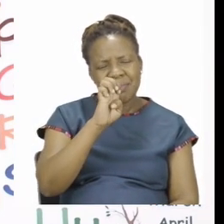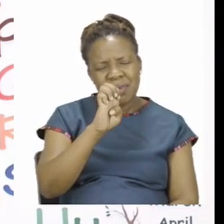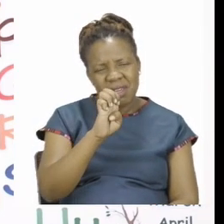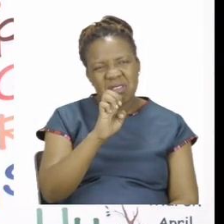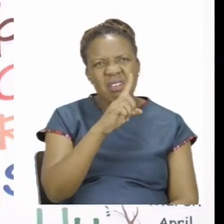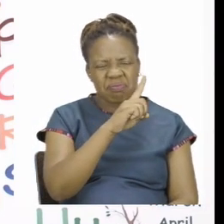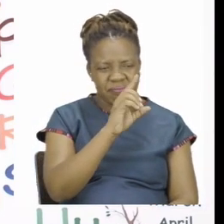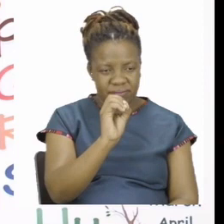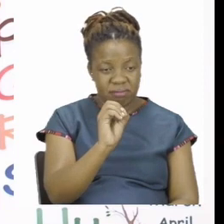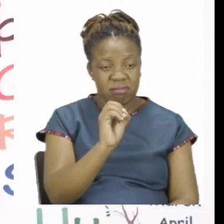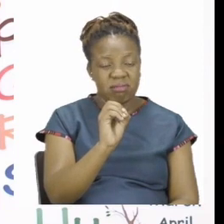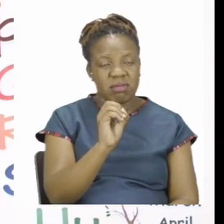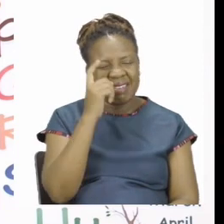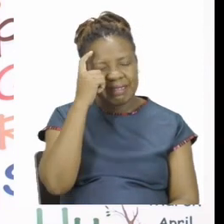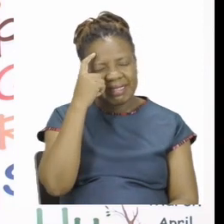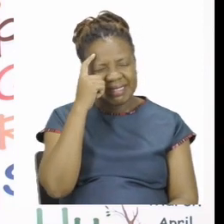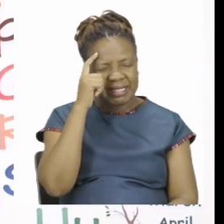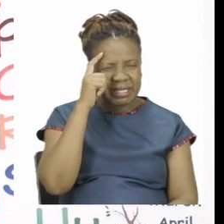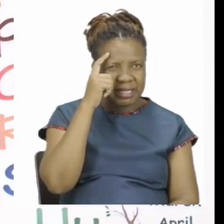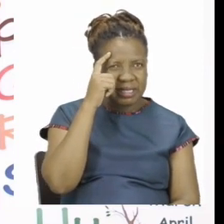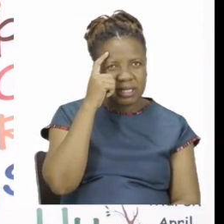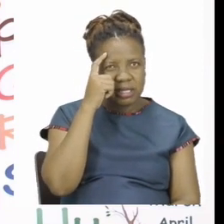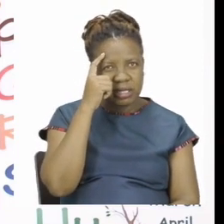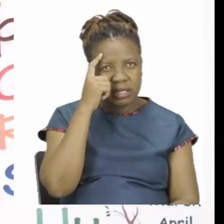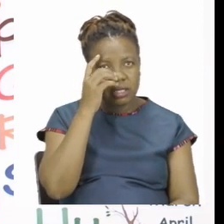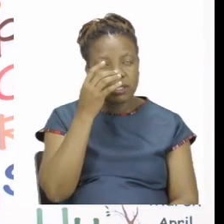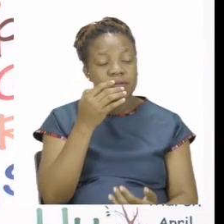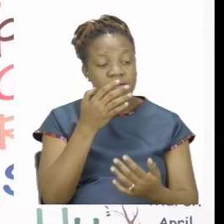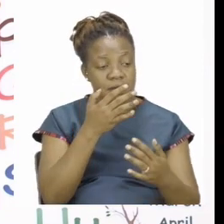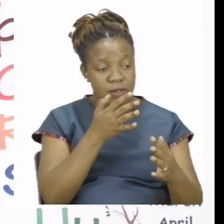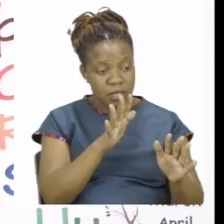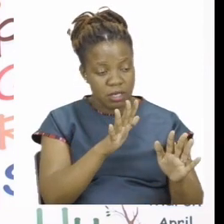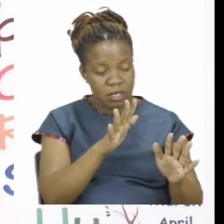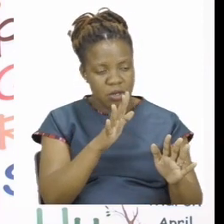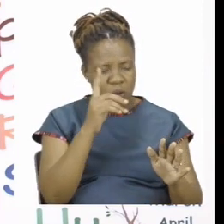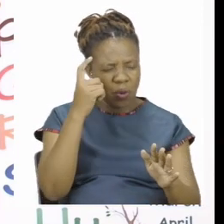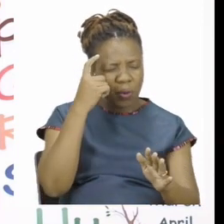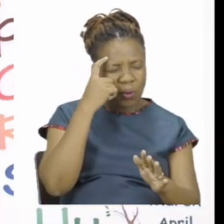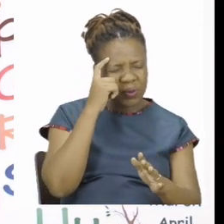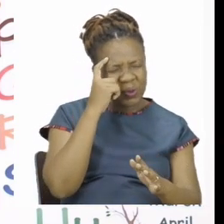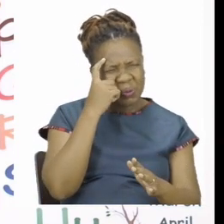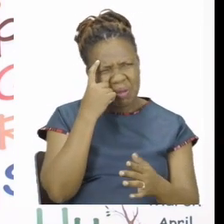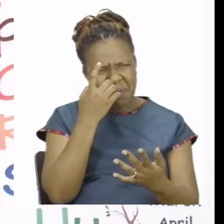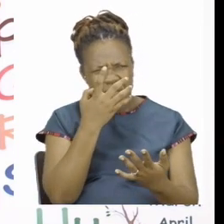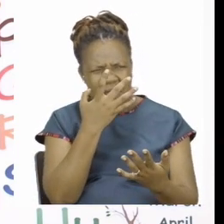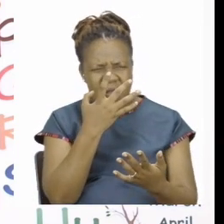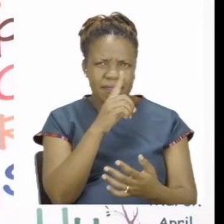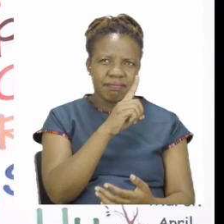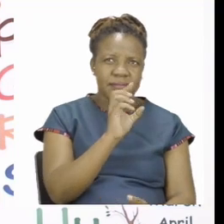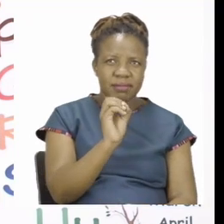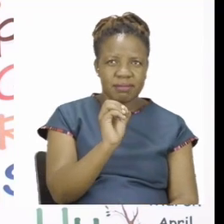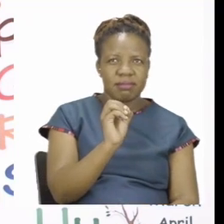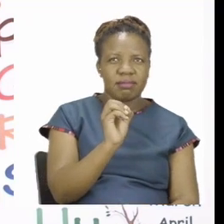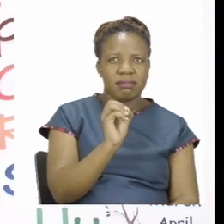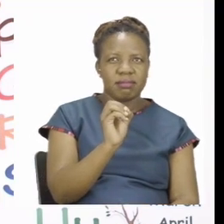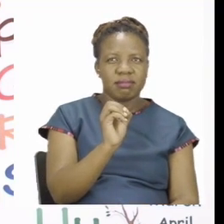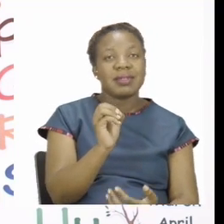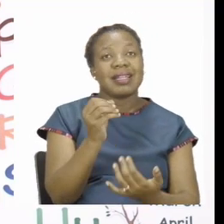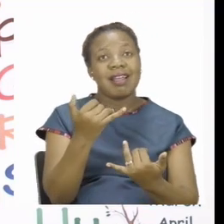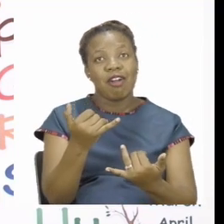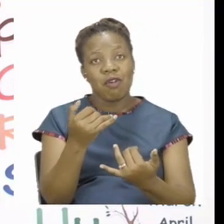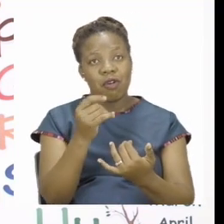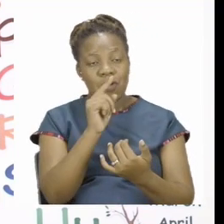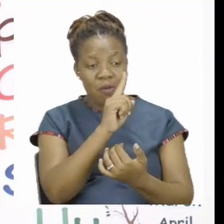10. So now that I've estimated or guessed how many bees there are, I must now count